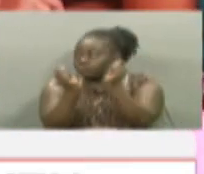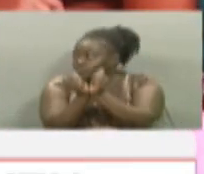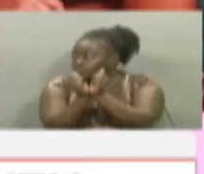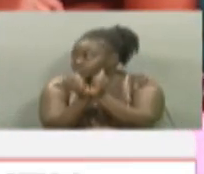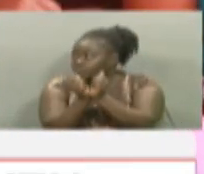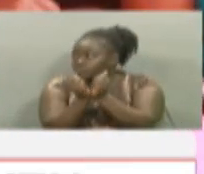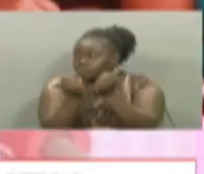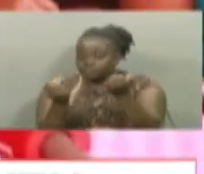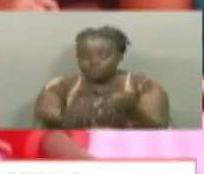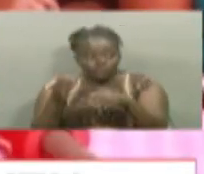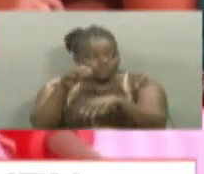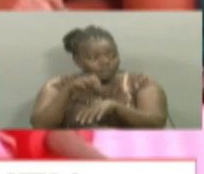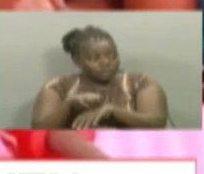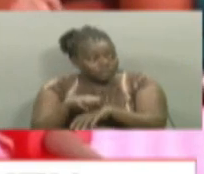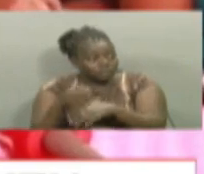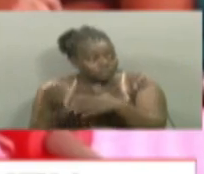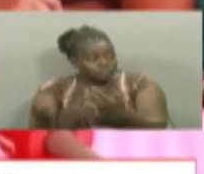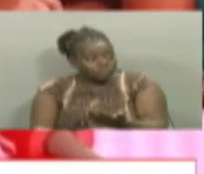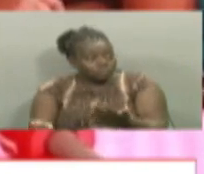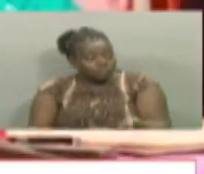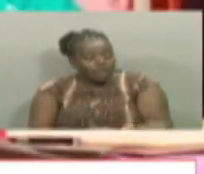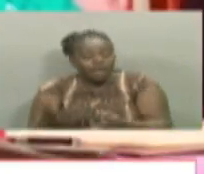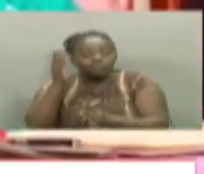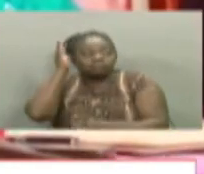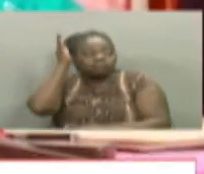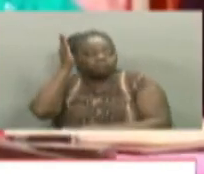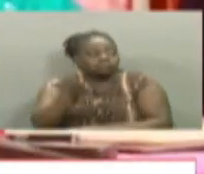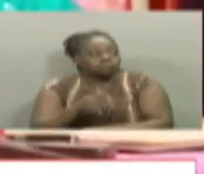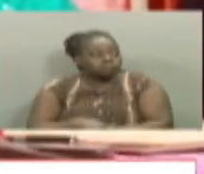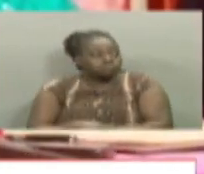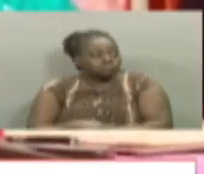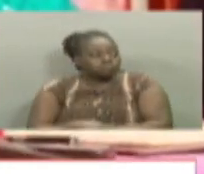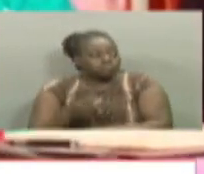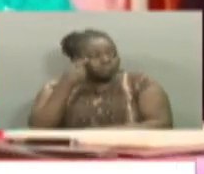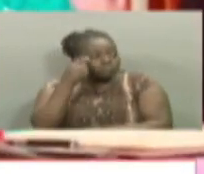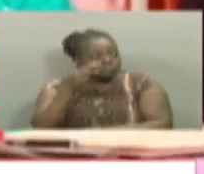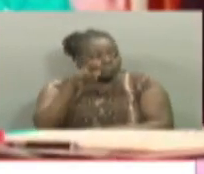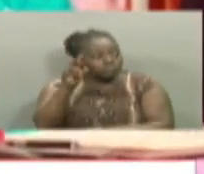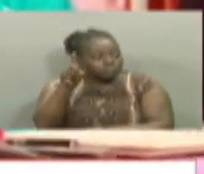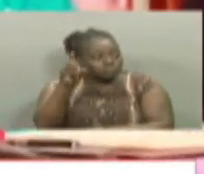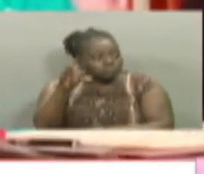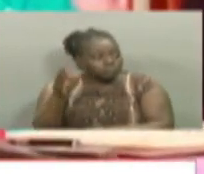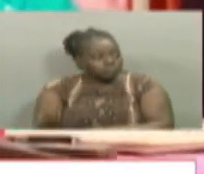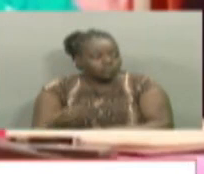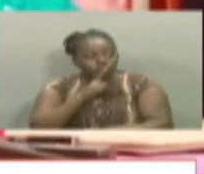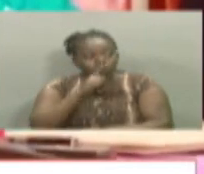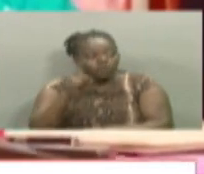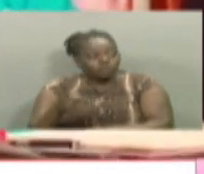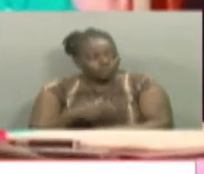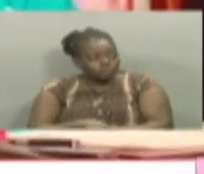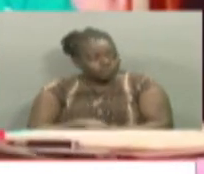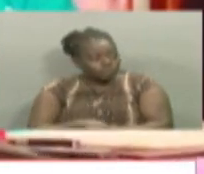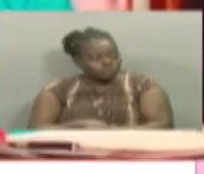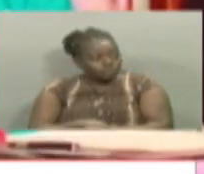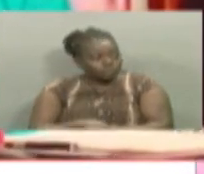In the case of Soroti, we were directly attacked. No, sir, that RDC, I tell you, you're a gira. I